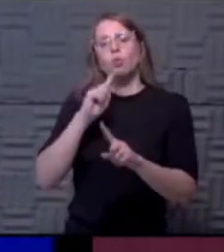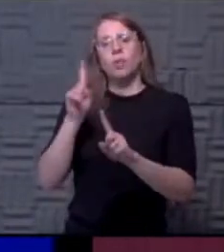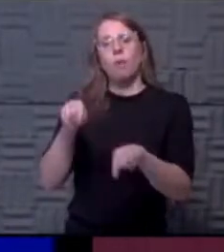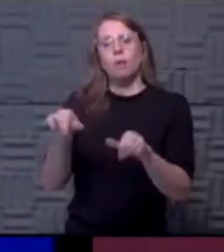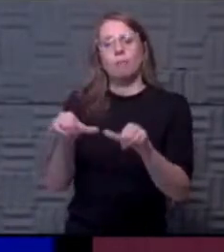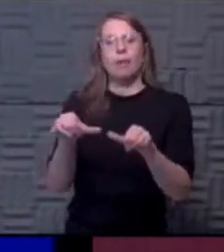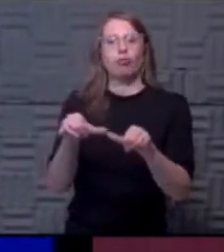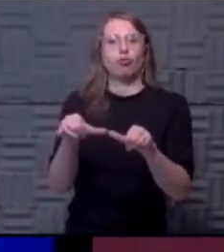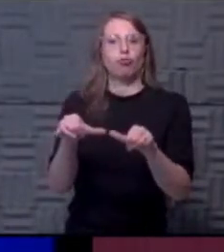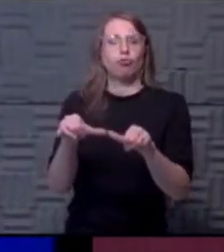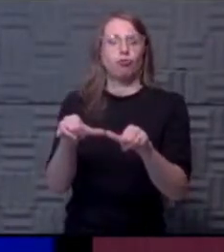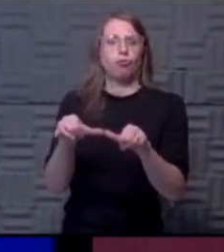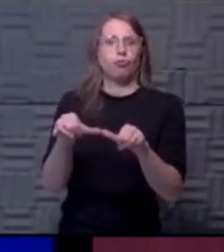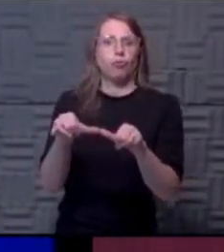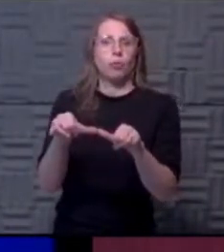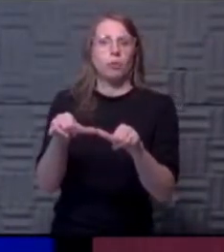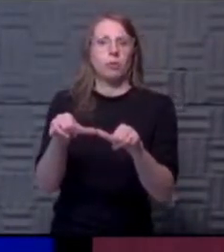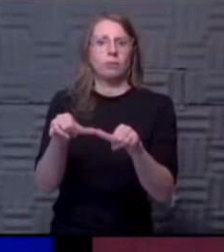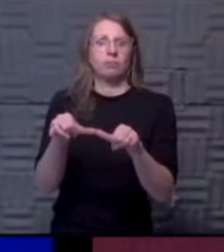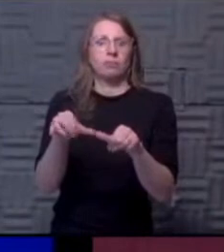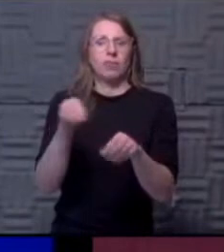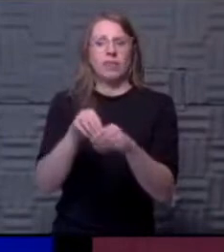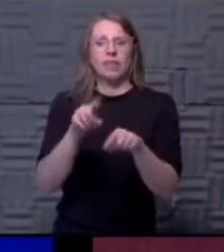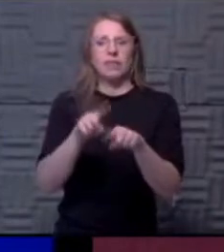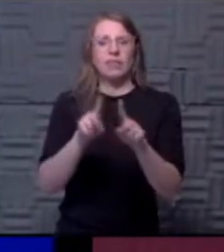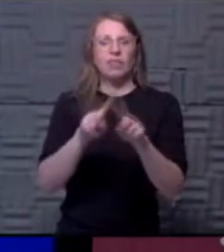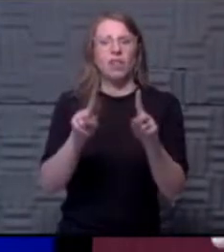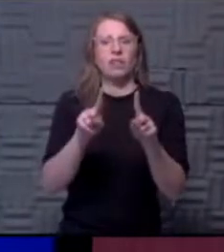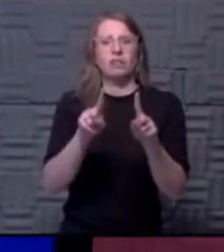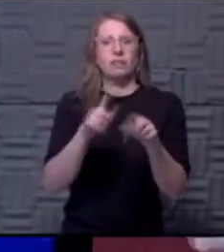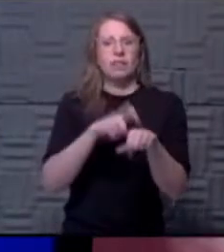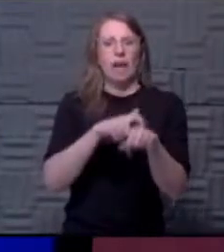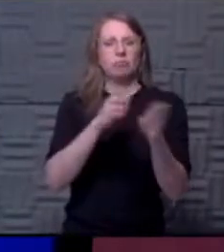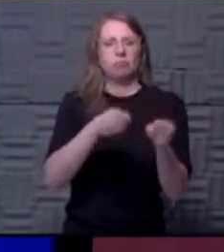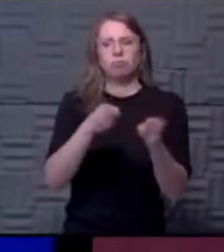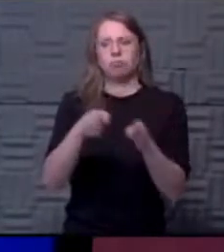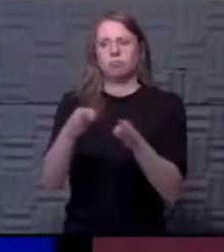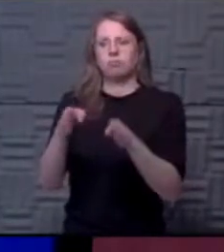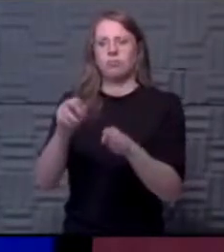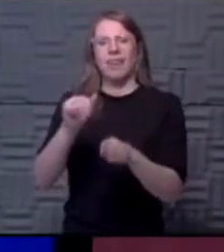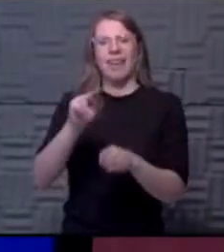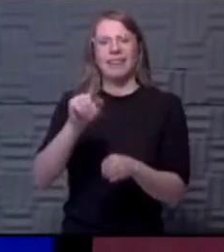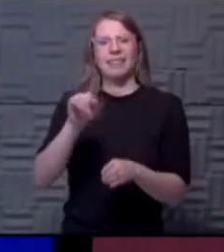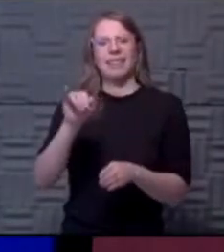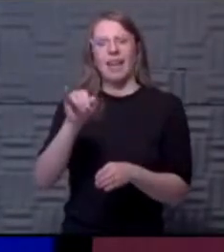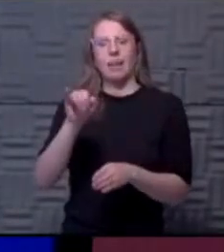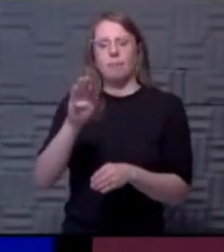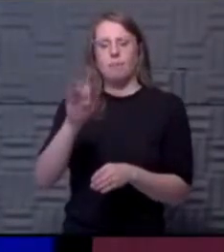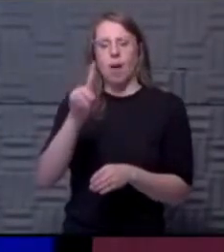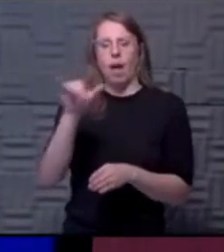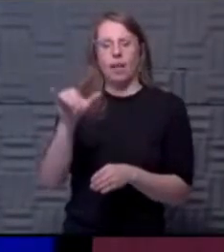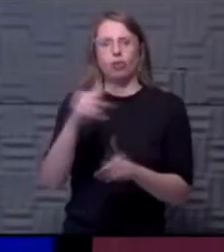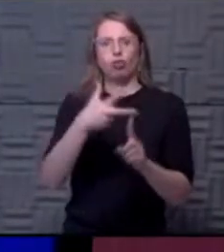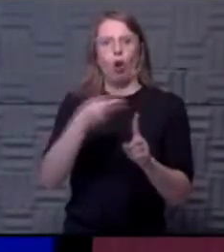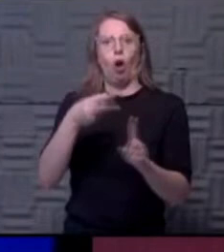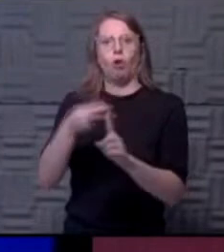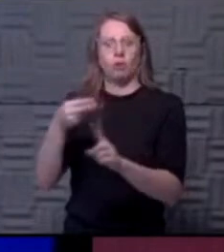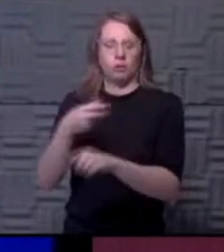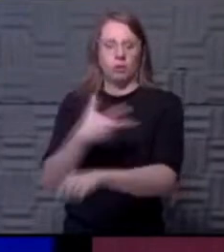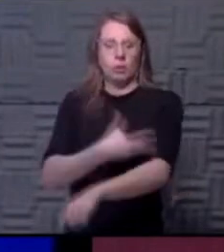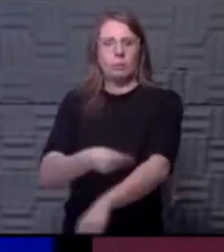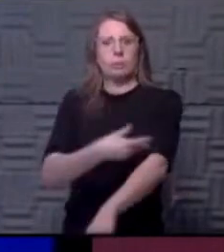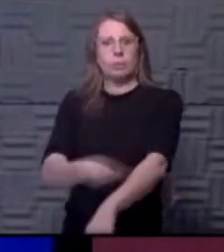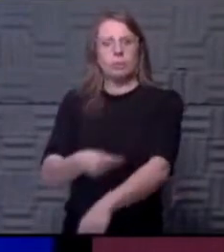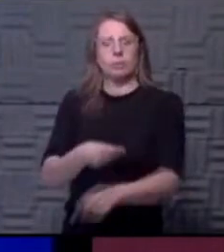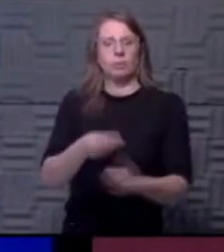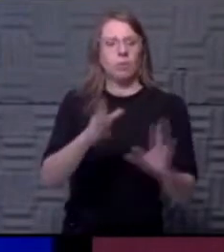measured in multiple time series antibody draws after doses of the vaccine,